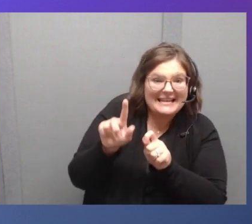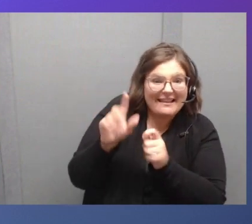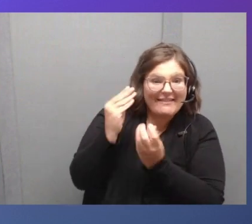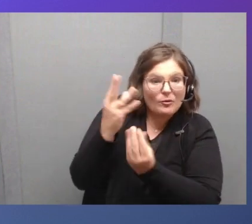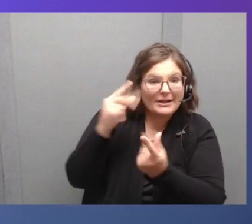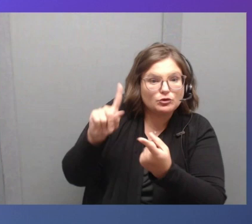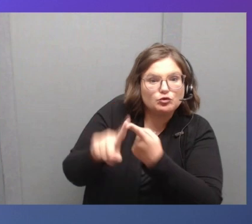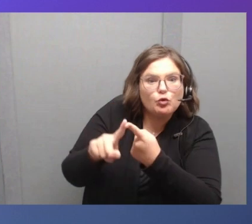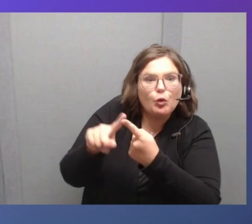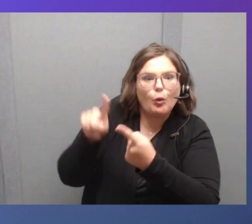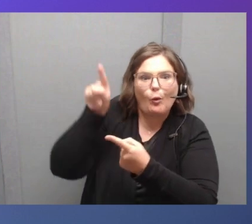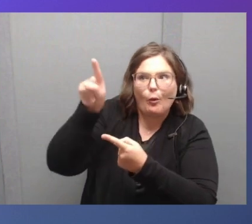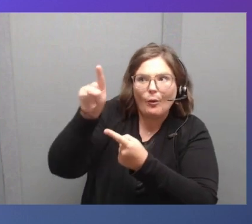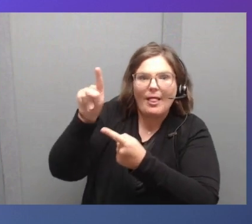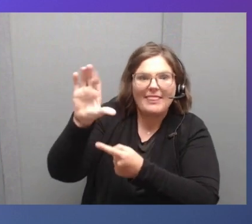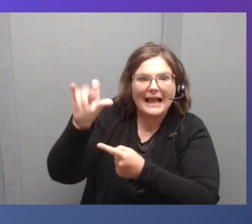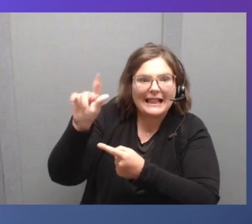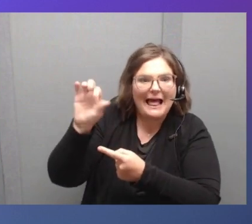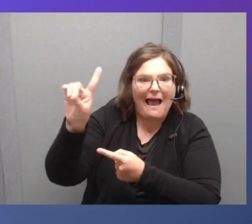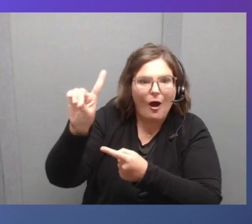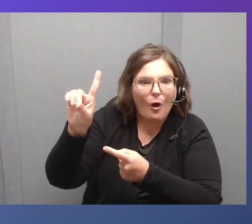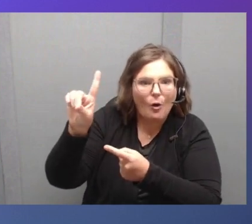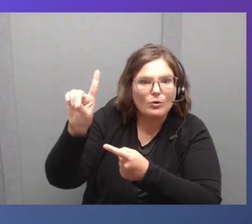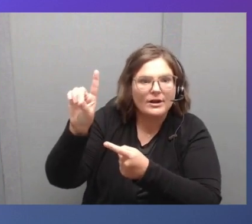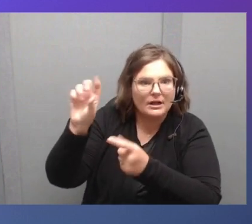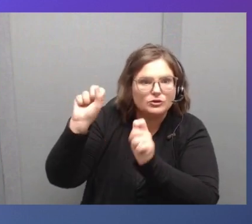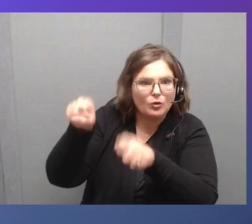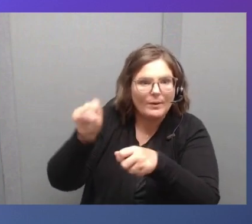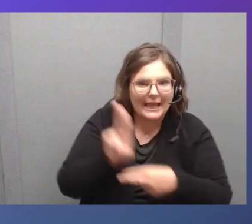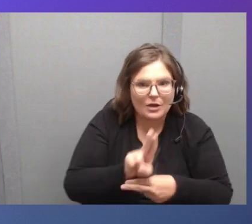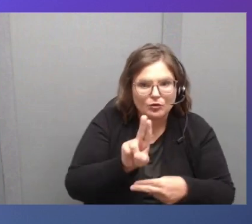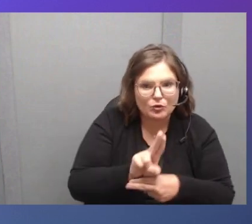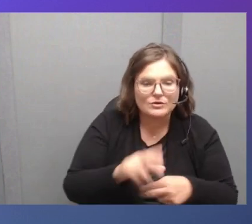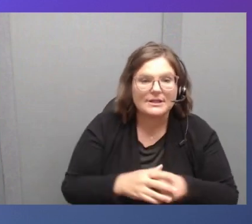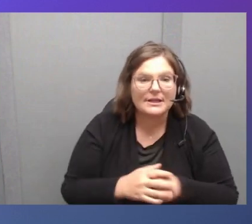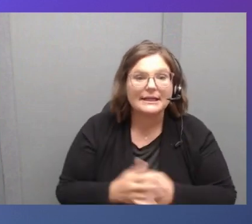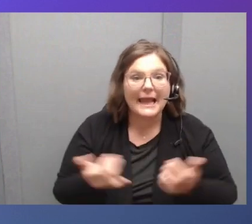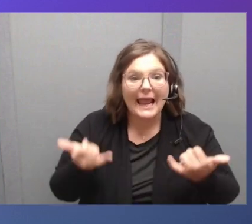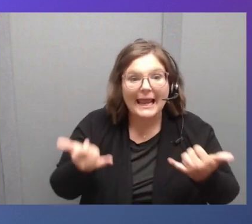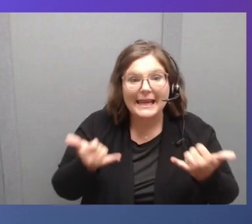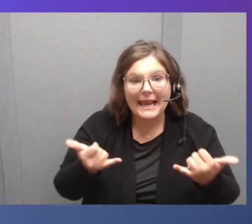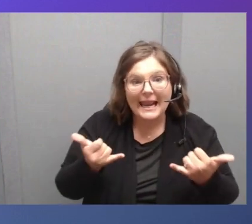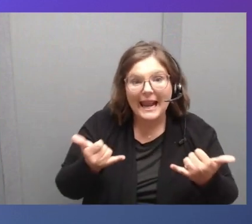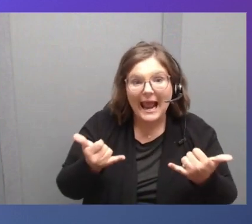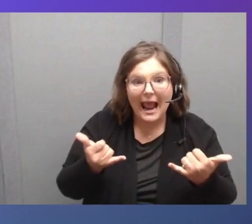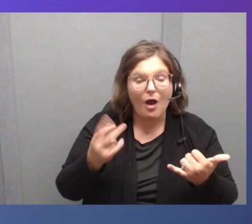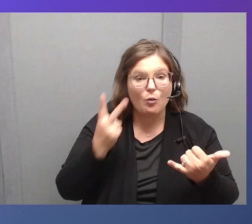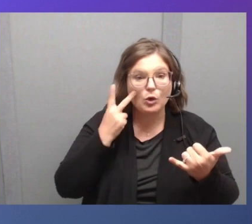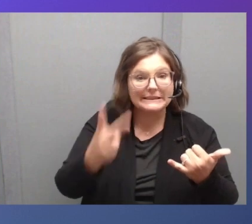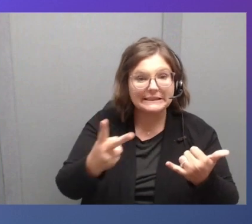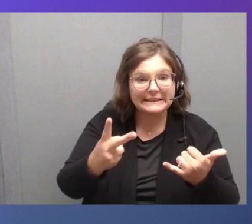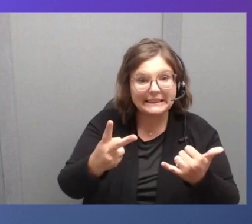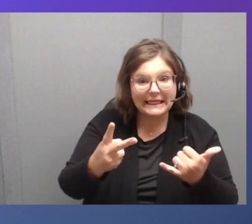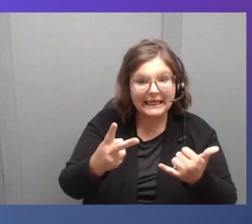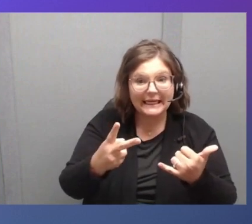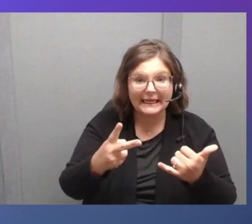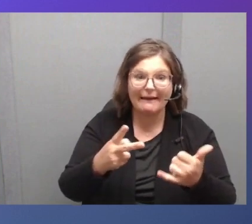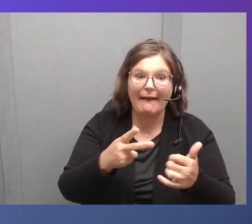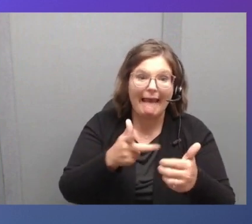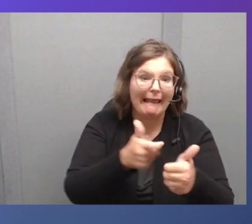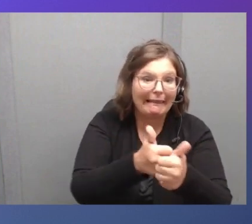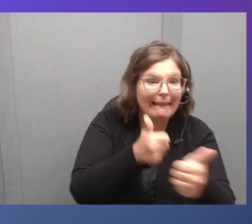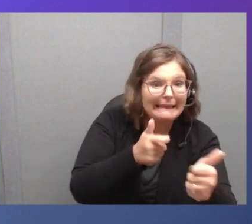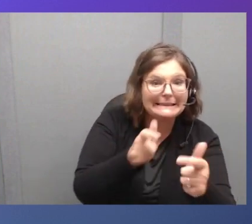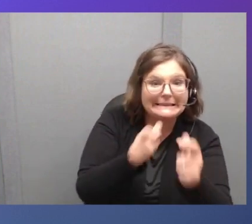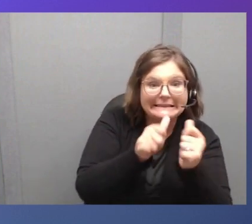compute was closer, but what we're starting to see is the convergence of low latency compute, be it wavelength local zones or services